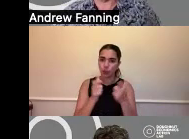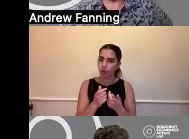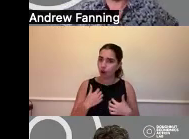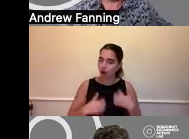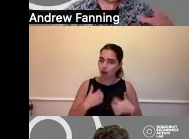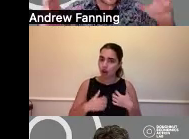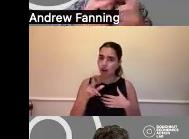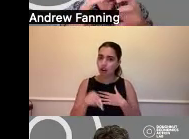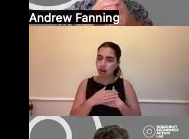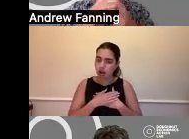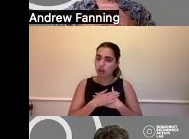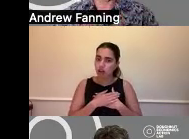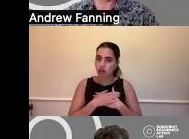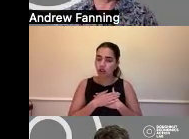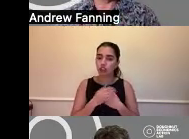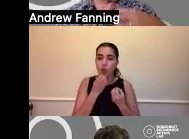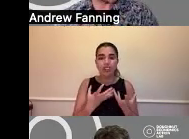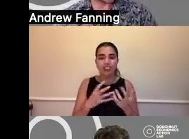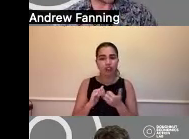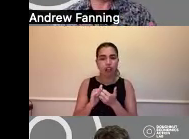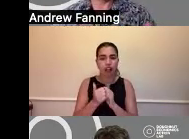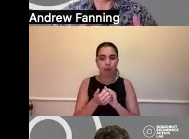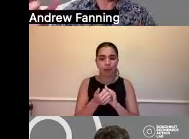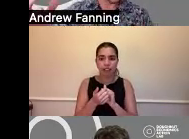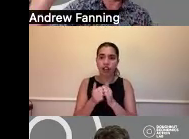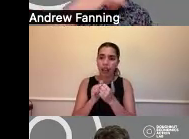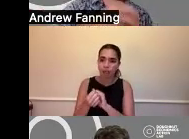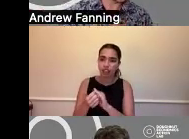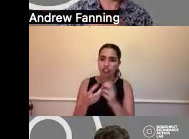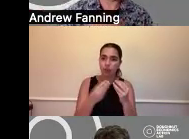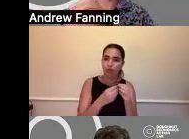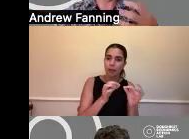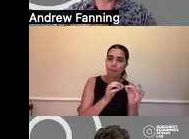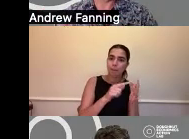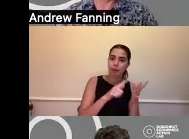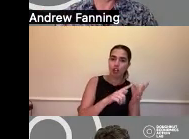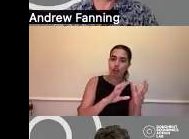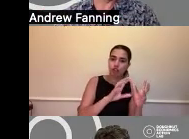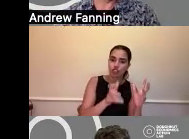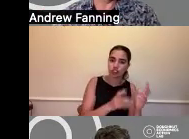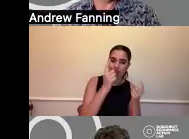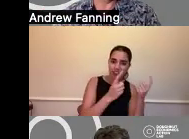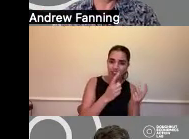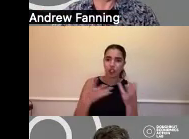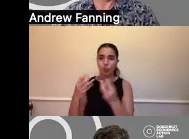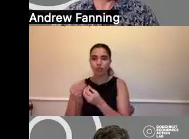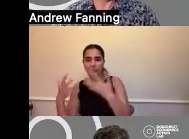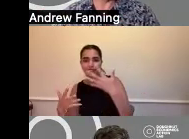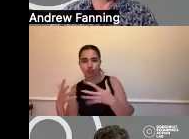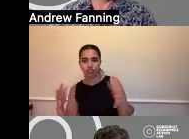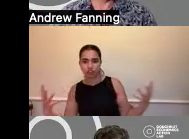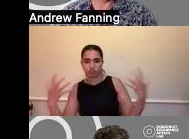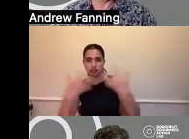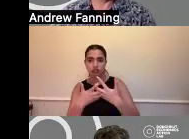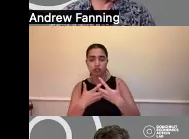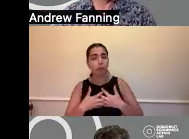Well, it's a wonderful collaboration with bioregional thinking as well as this act of bringing in metrics. I know a